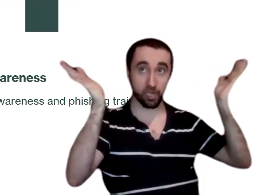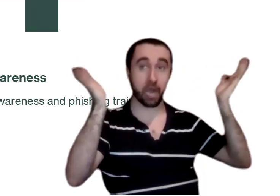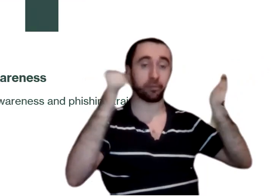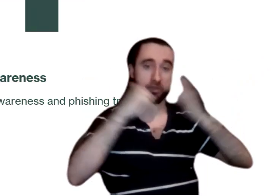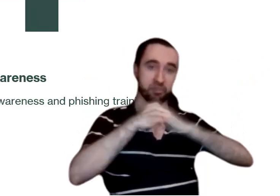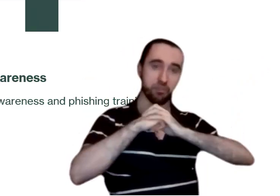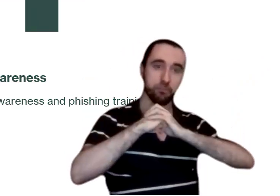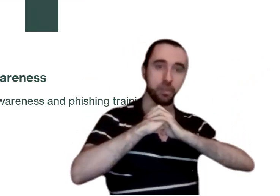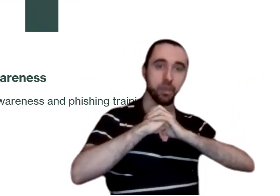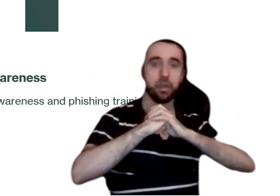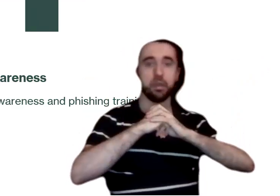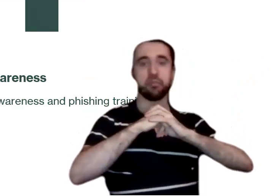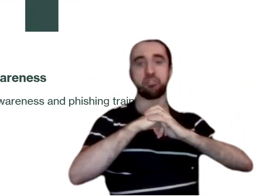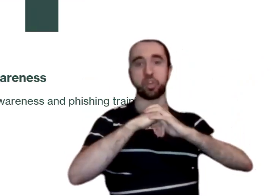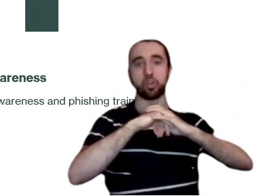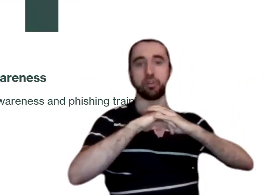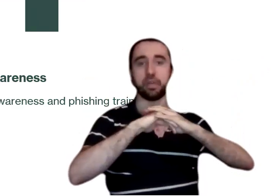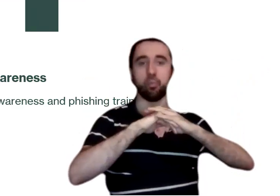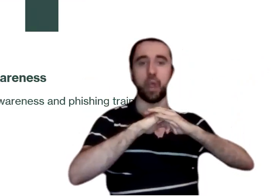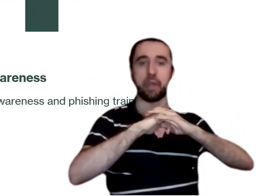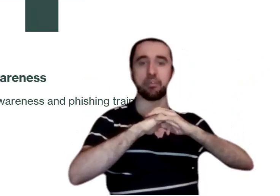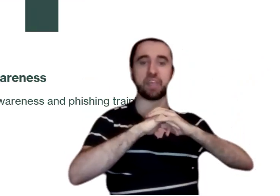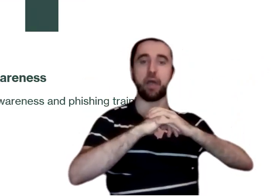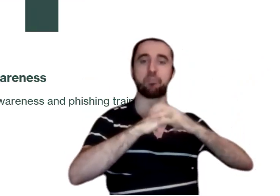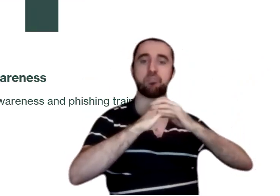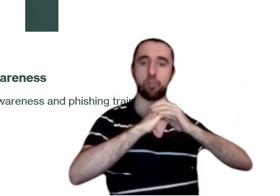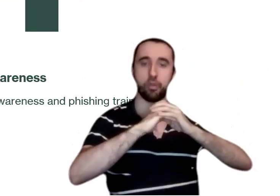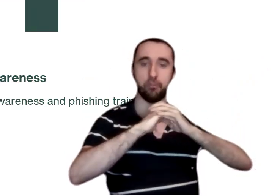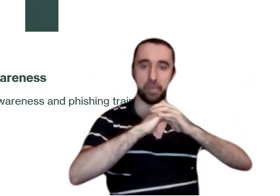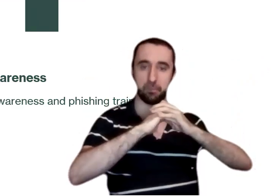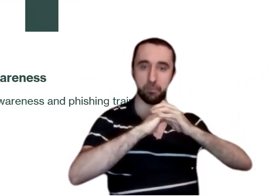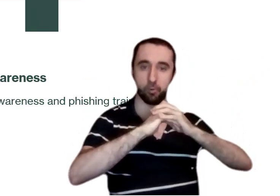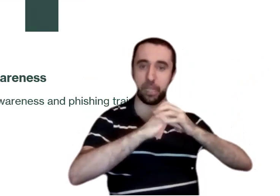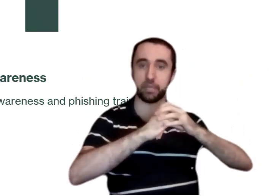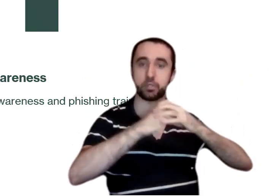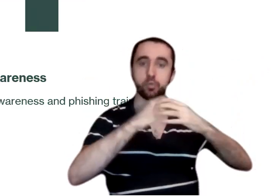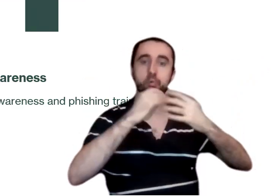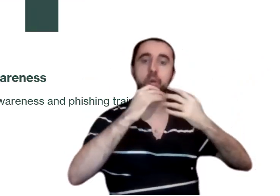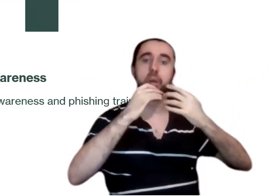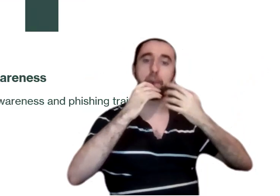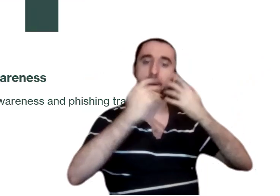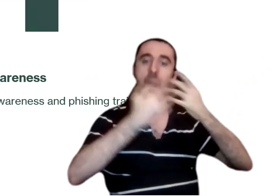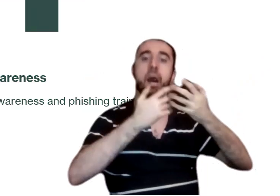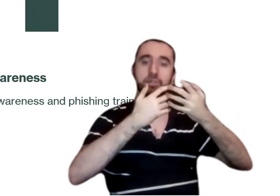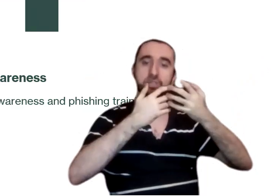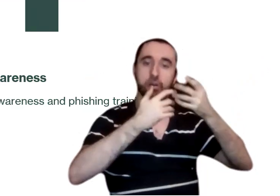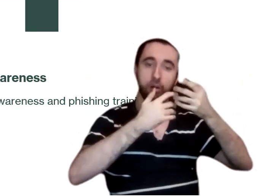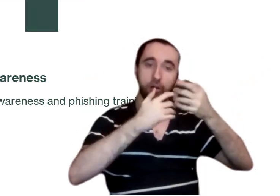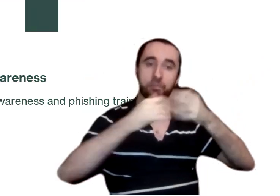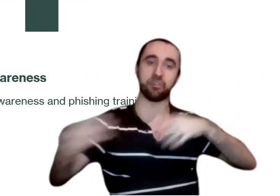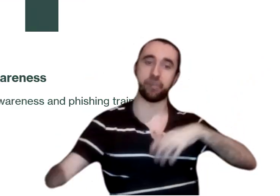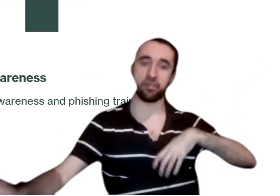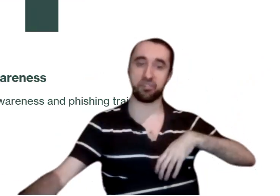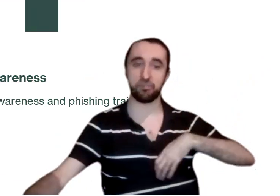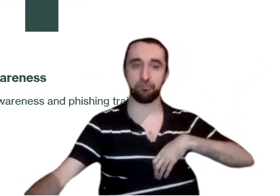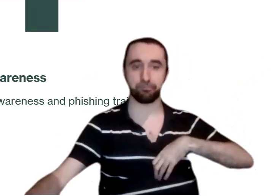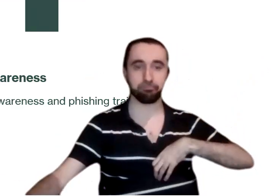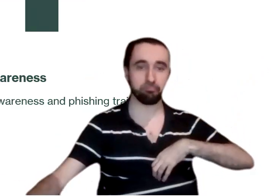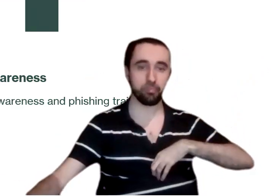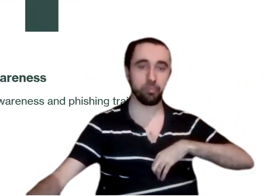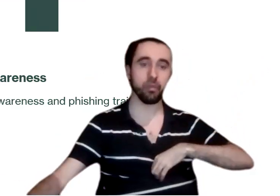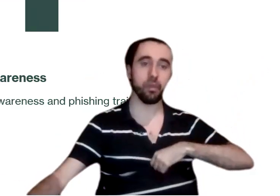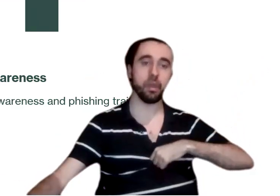fail regardless. Security awareness helps turn people into part of the